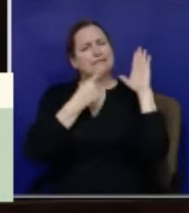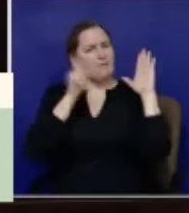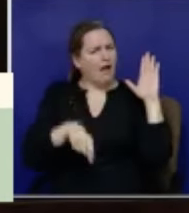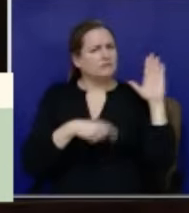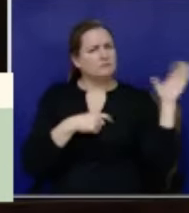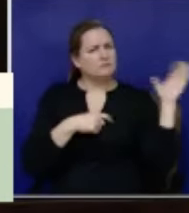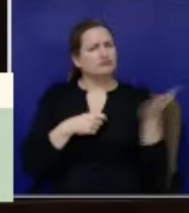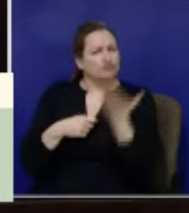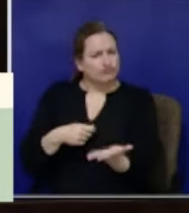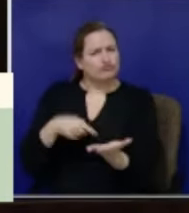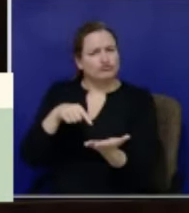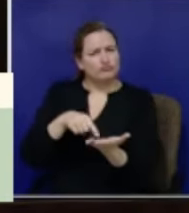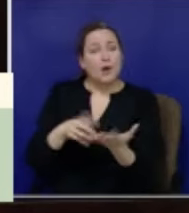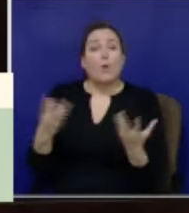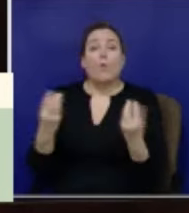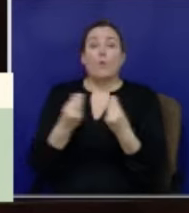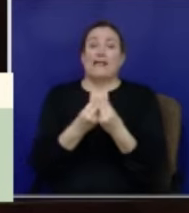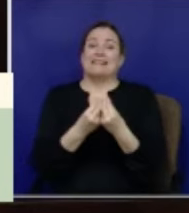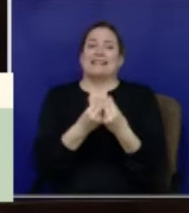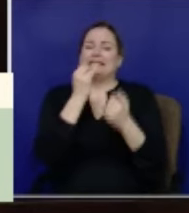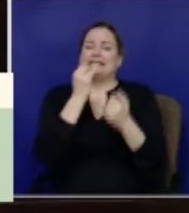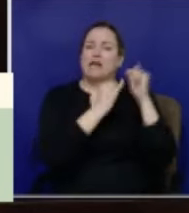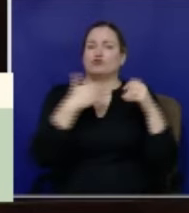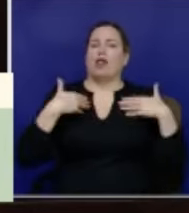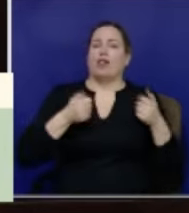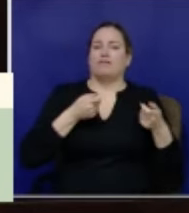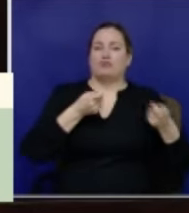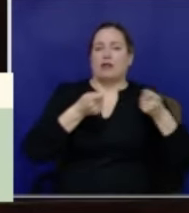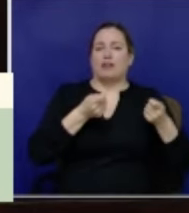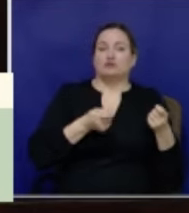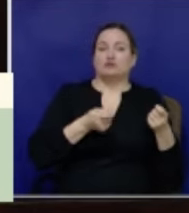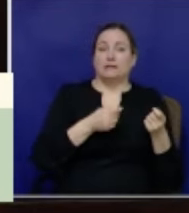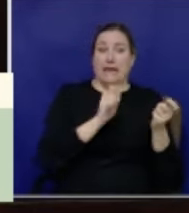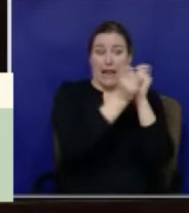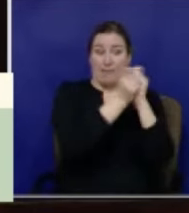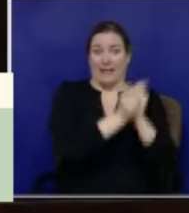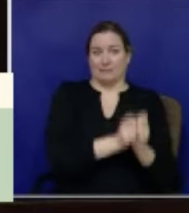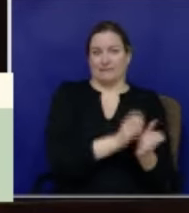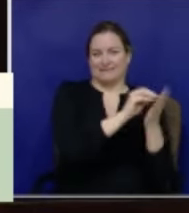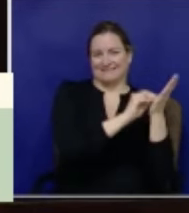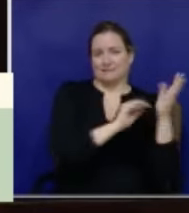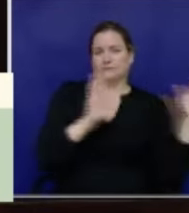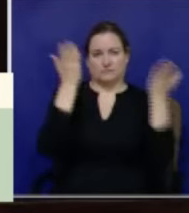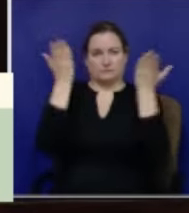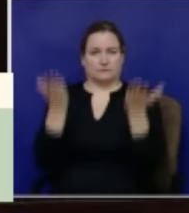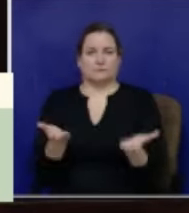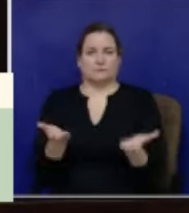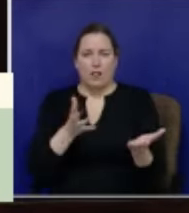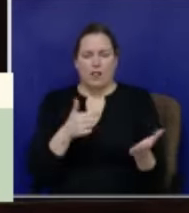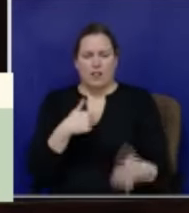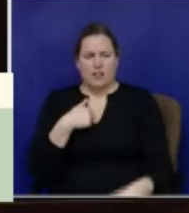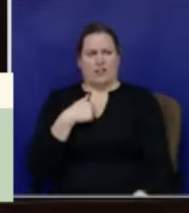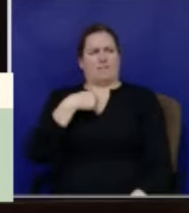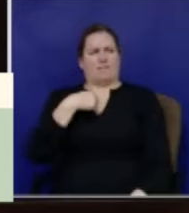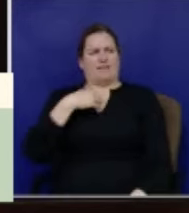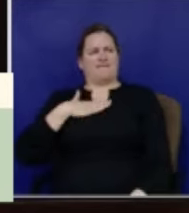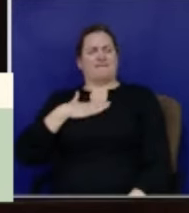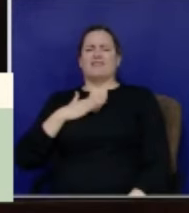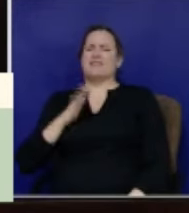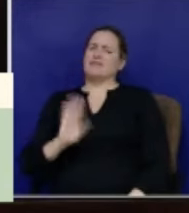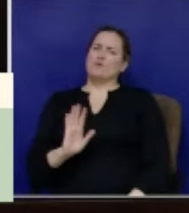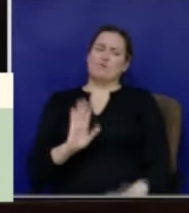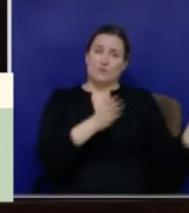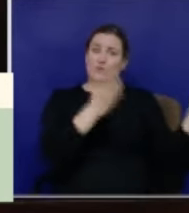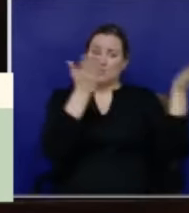but also the amendments of the international health regulations. The ACDP believes that these far-reaching amendments must be